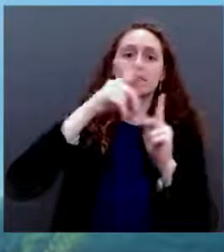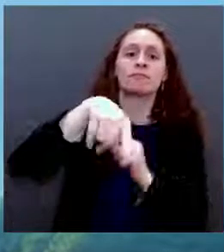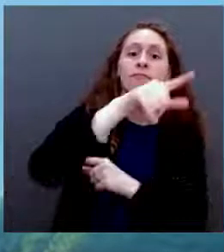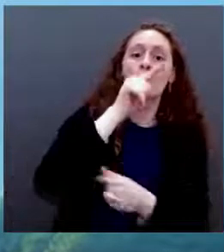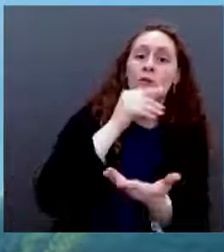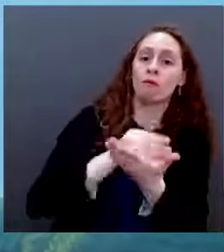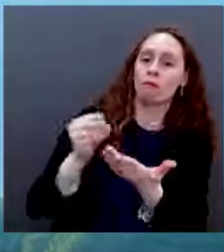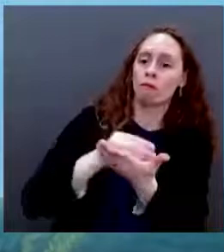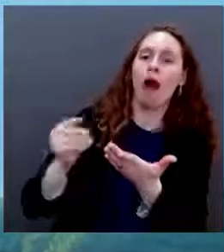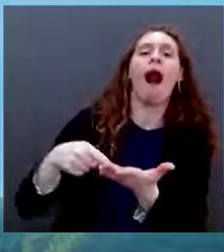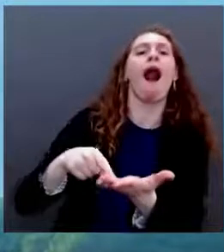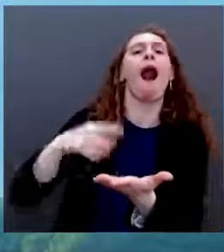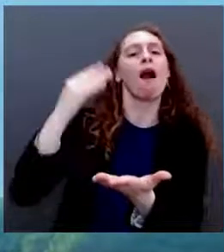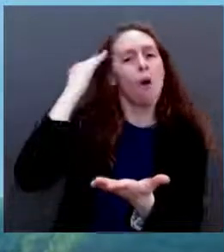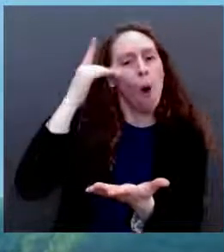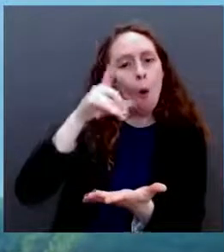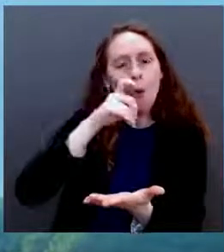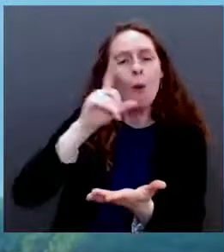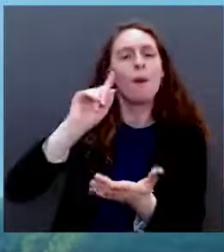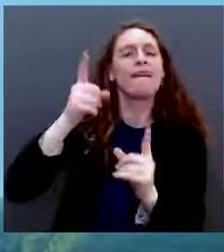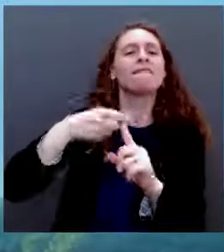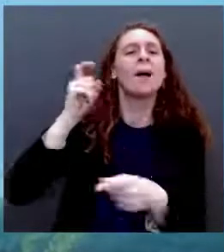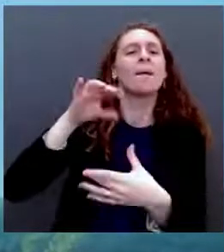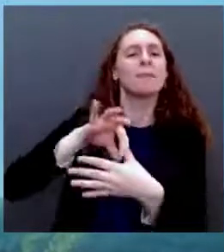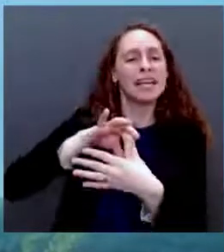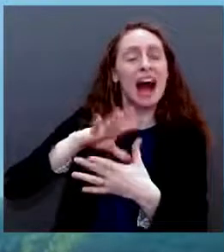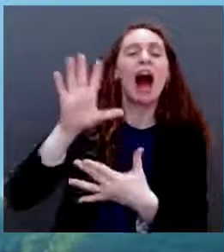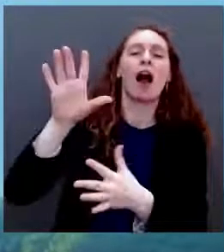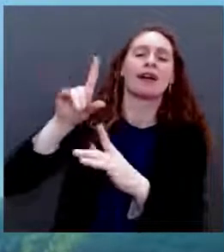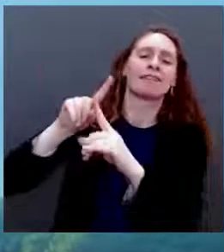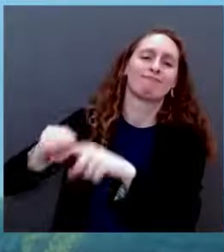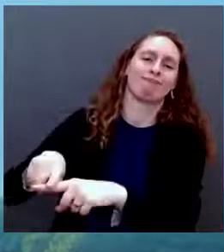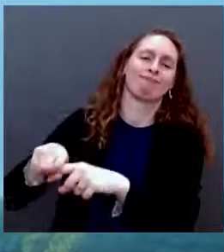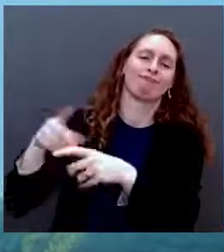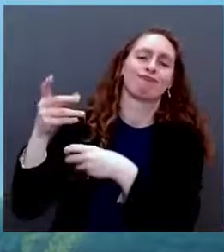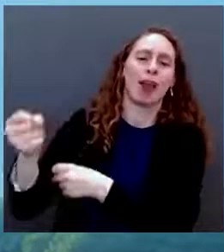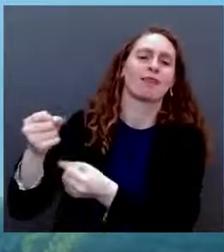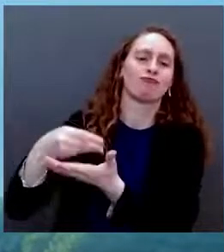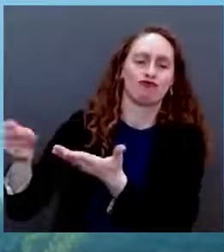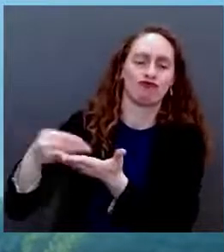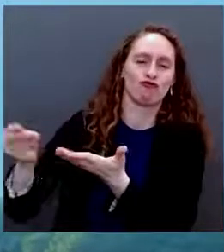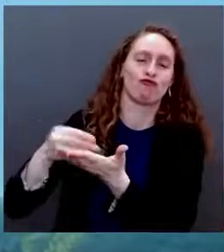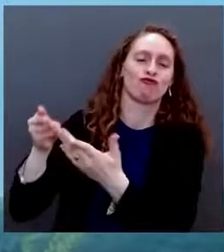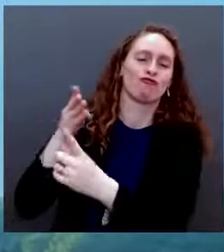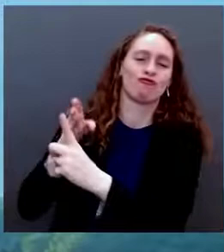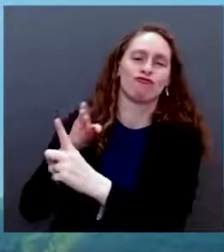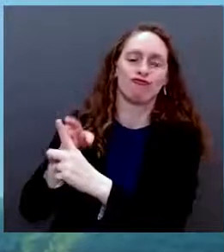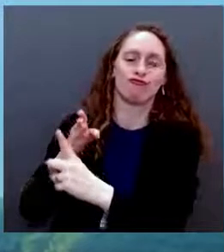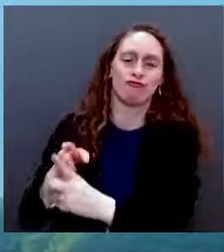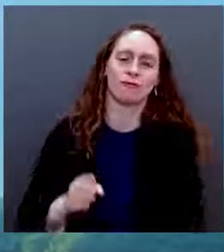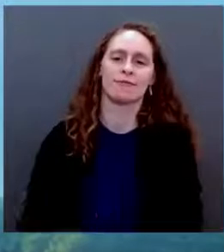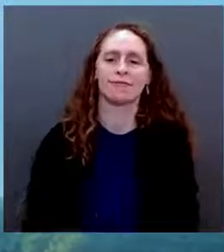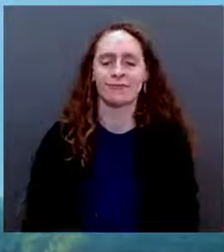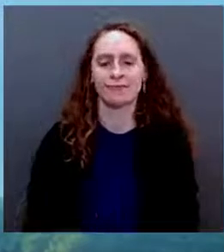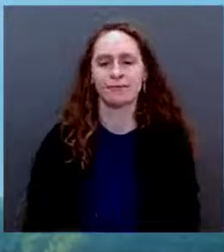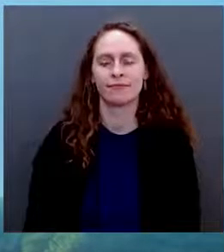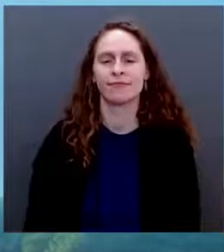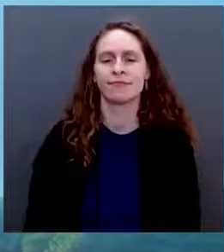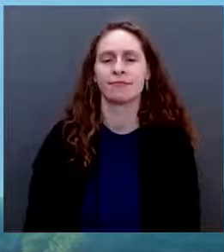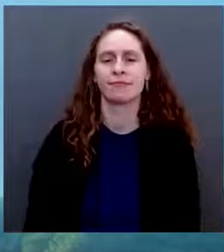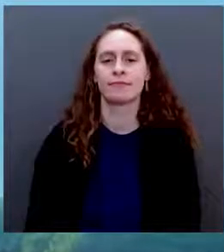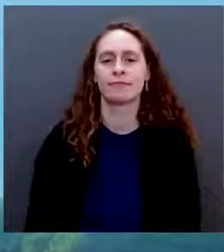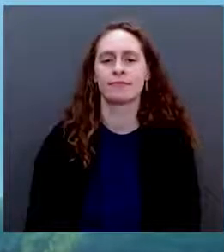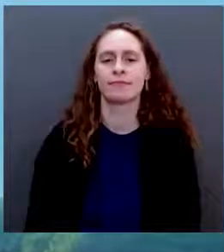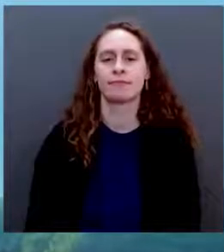is focused on increasing the capabilities that create more options for generational family farmers. And we